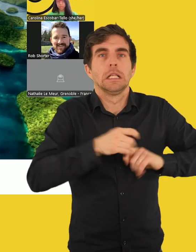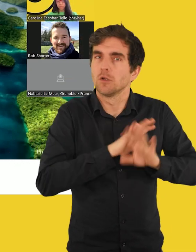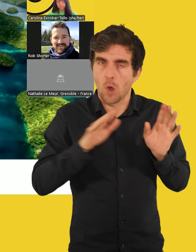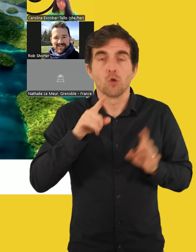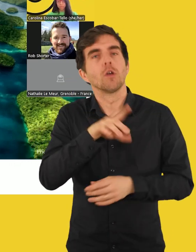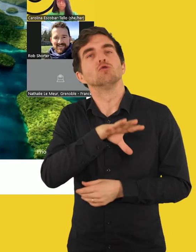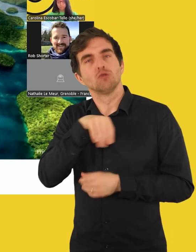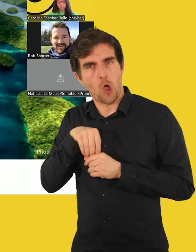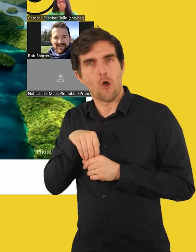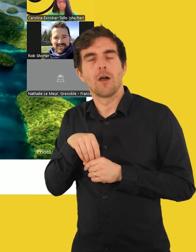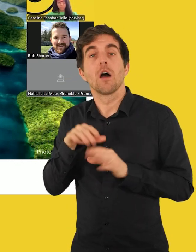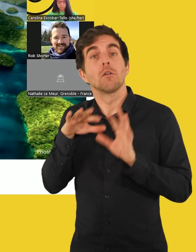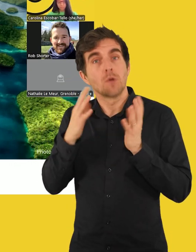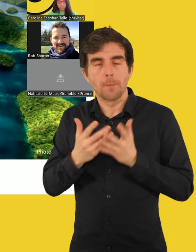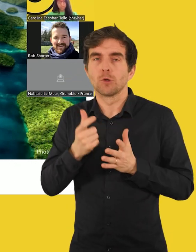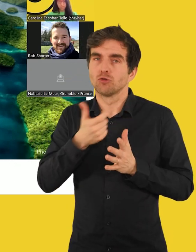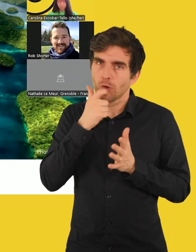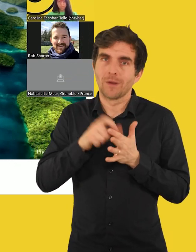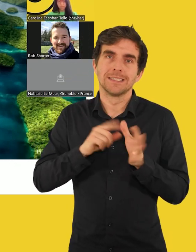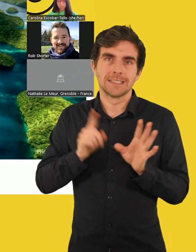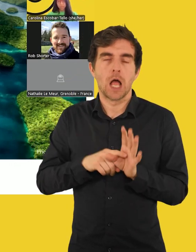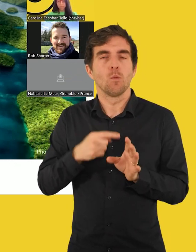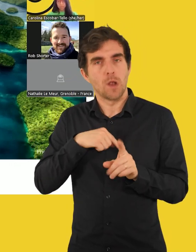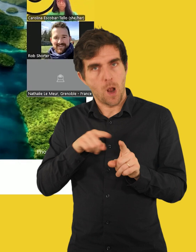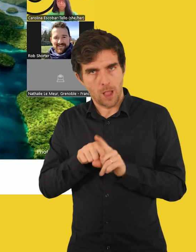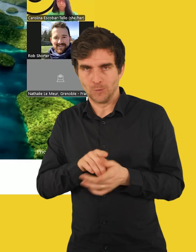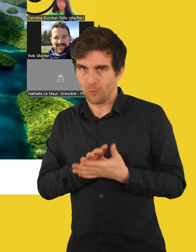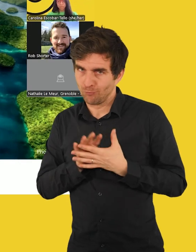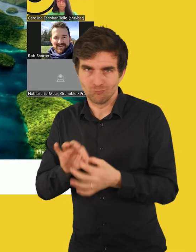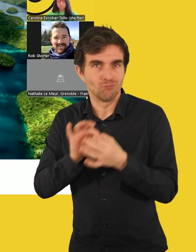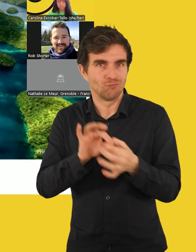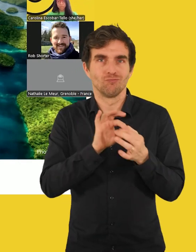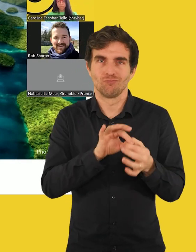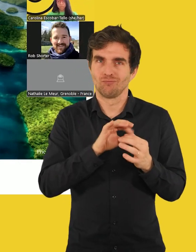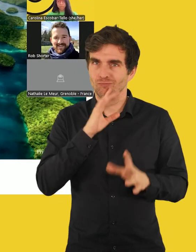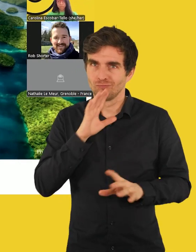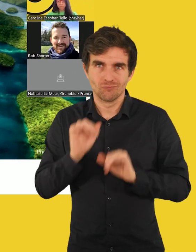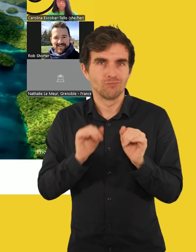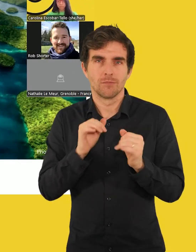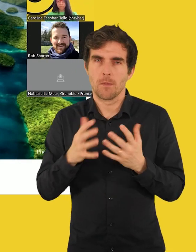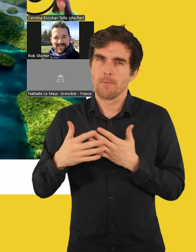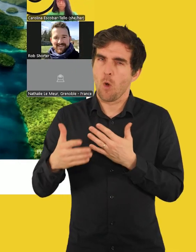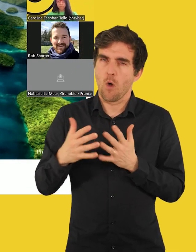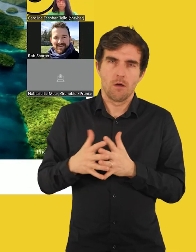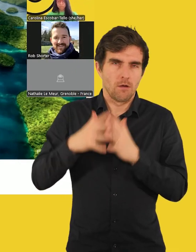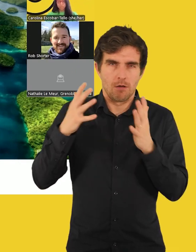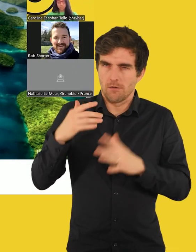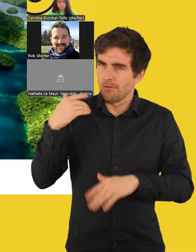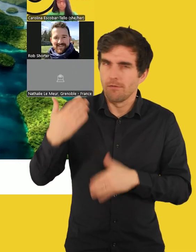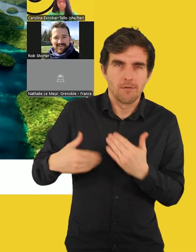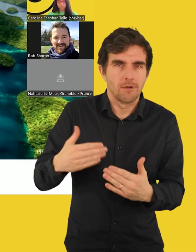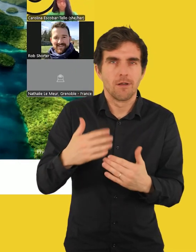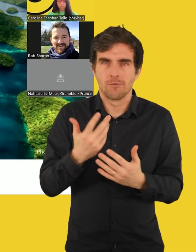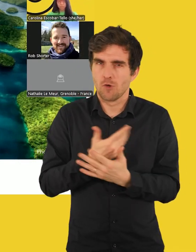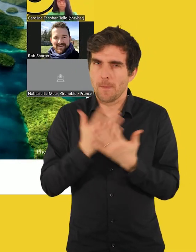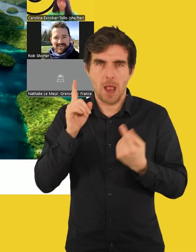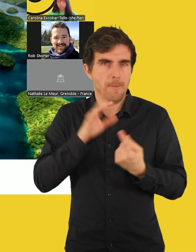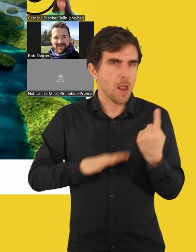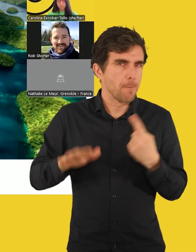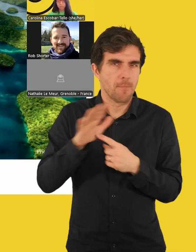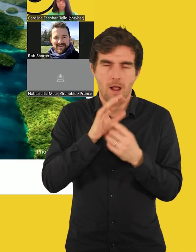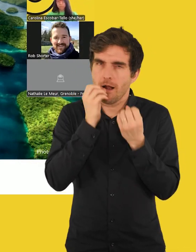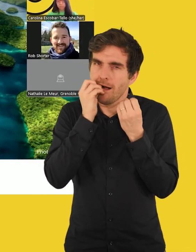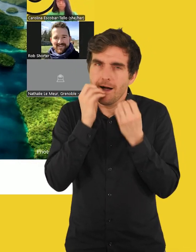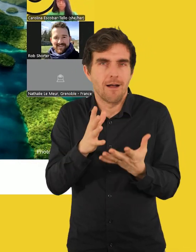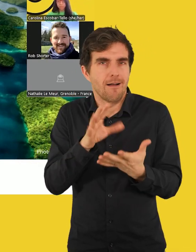movement, join the movement. And so let's get on Global Doughnut Days, also connect with the much bigger movement of which we're a part.